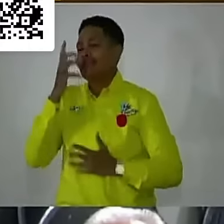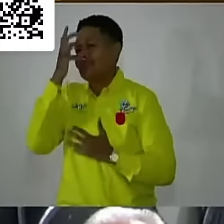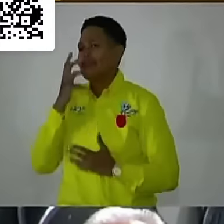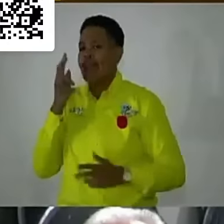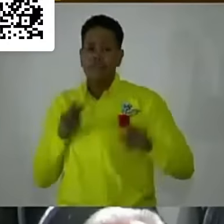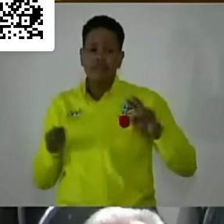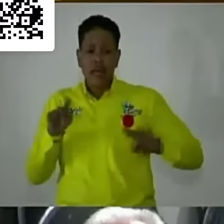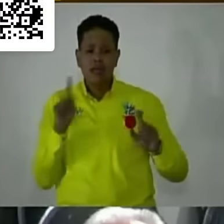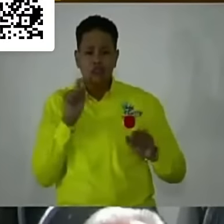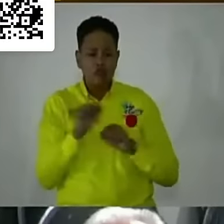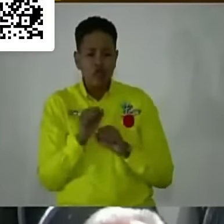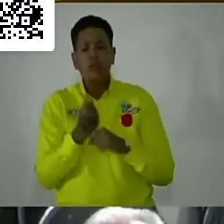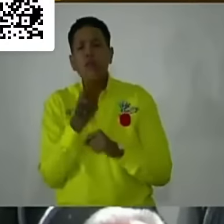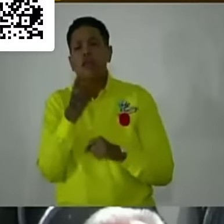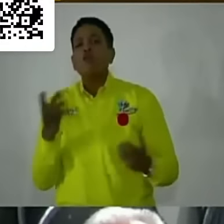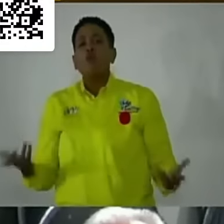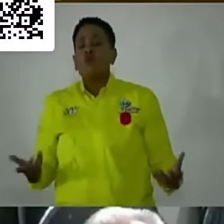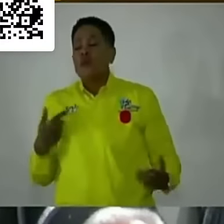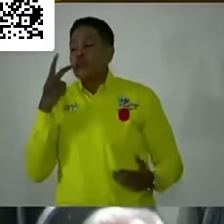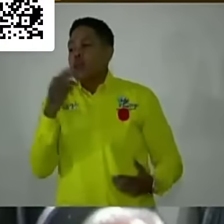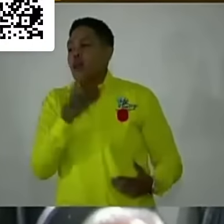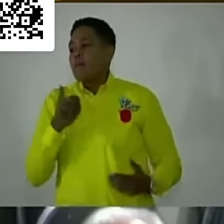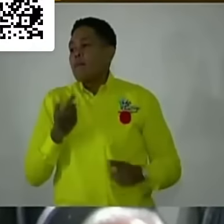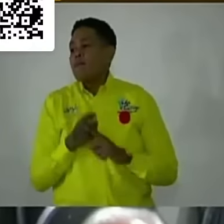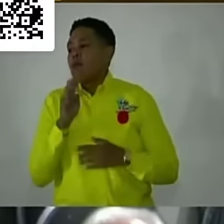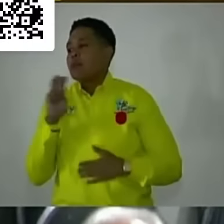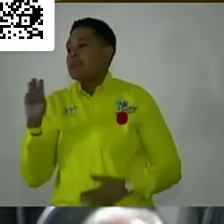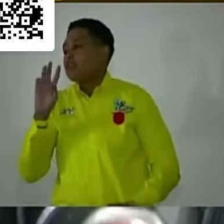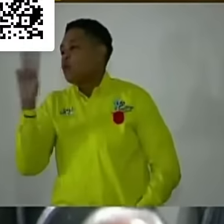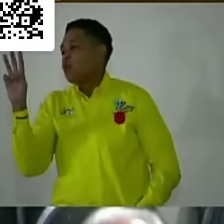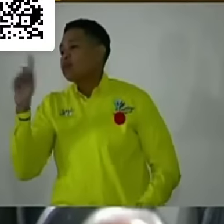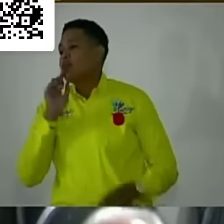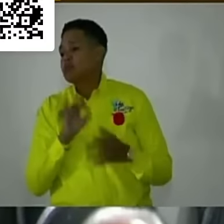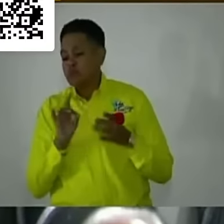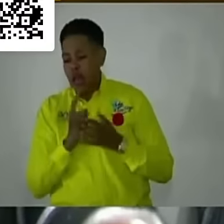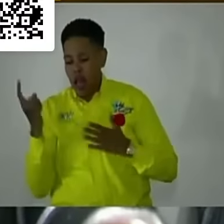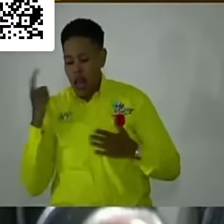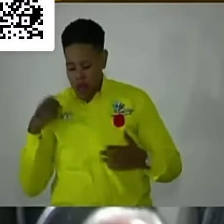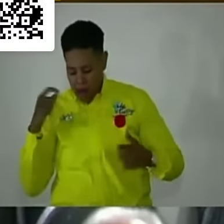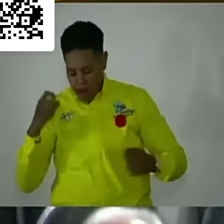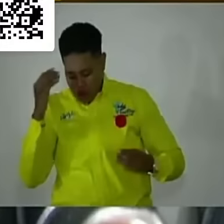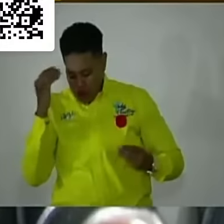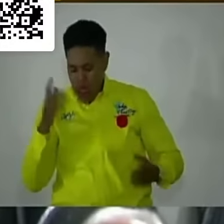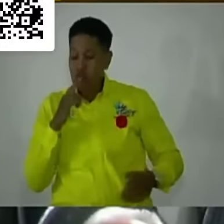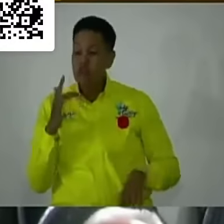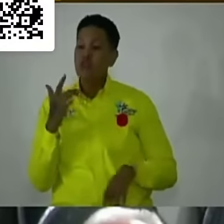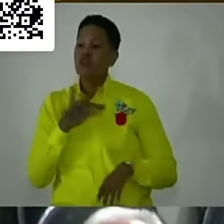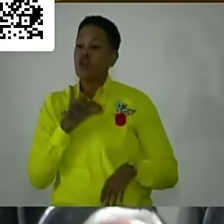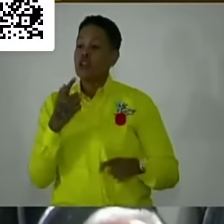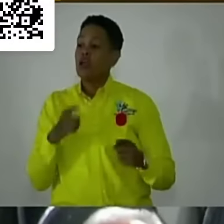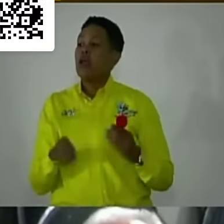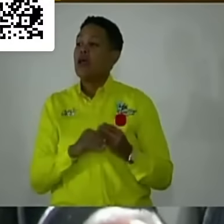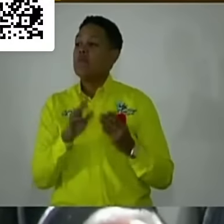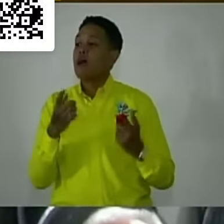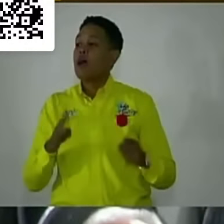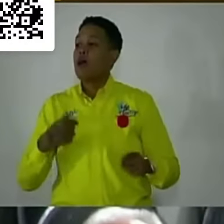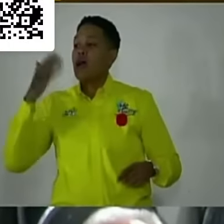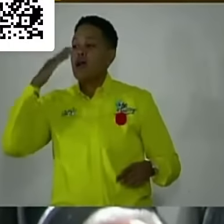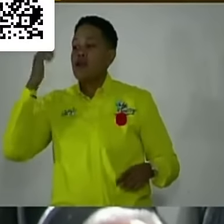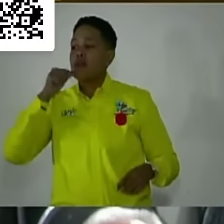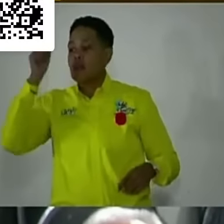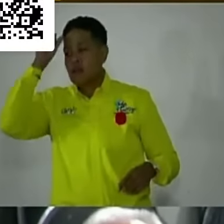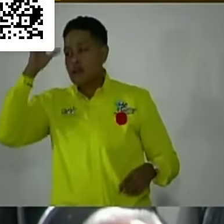It makes you, you know, I saw the member from Eastern Westmoreland speak last week, and I must tell you, it was touching. And I know you're not a